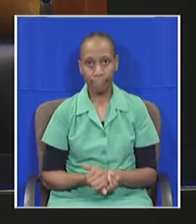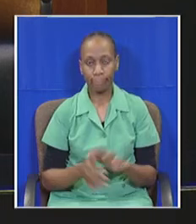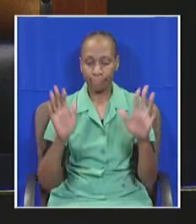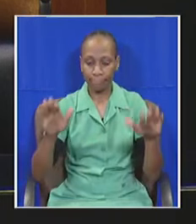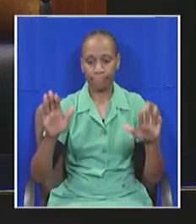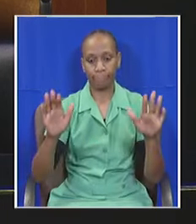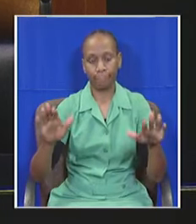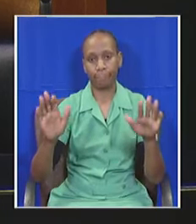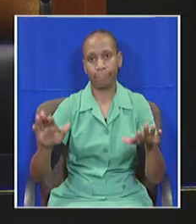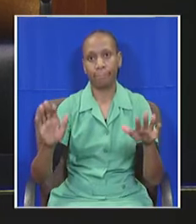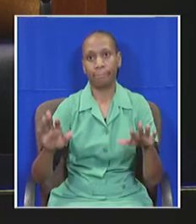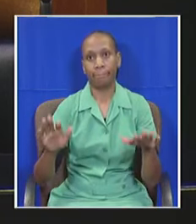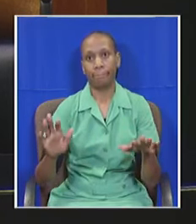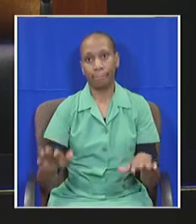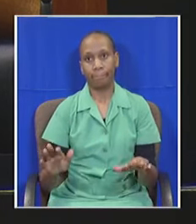Order, Honorable Members.